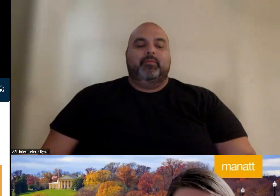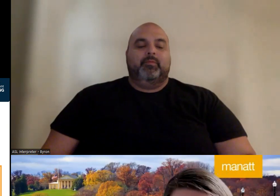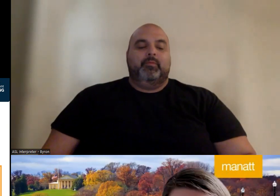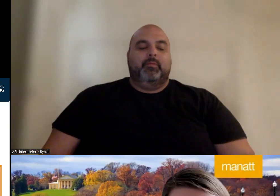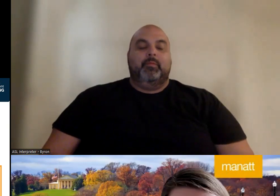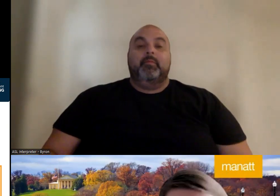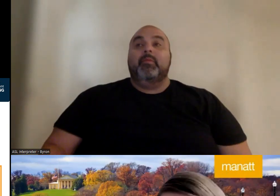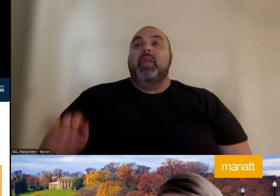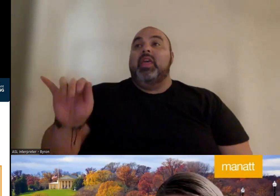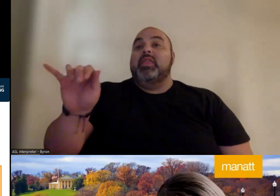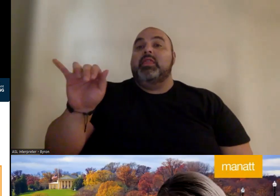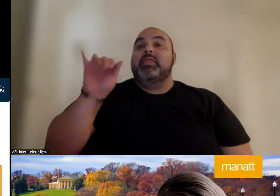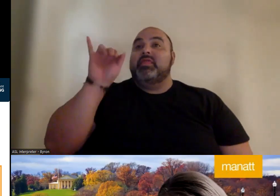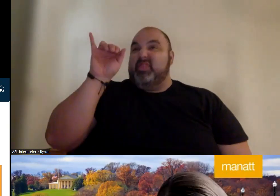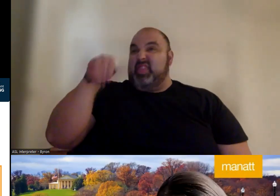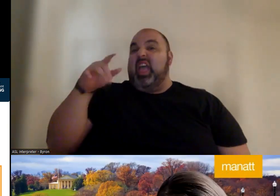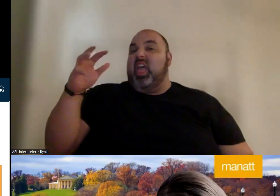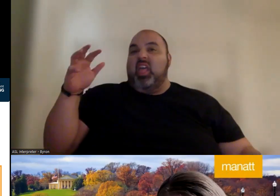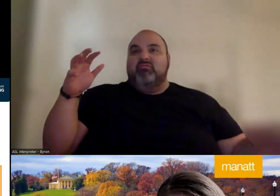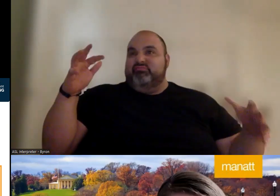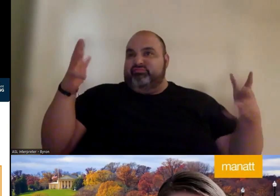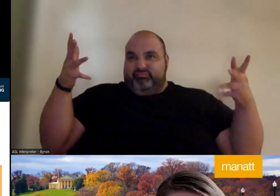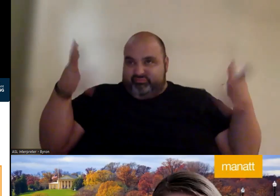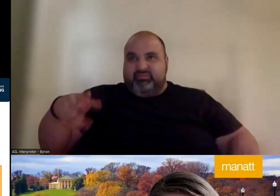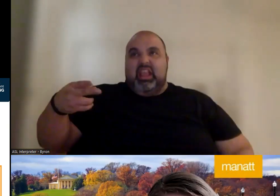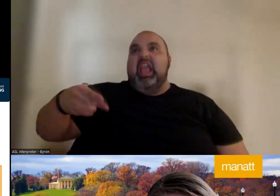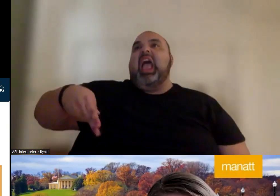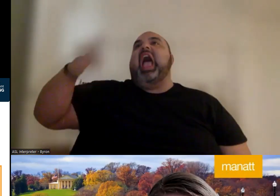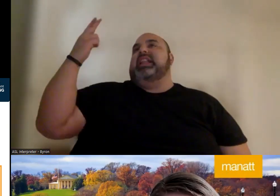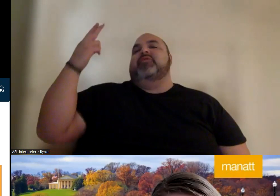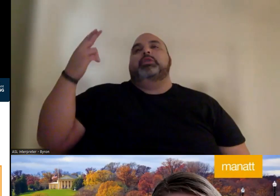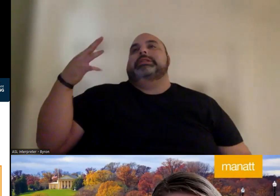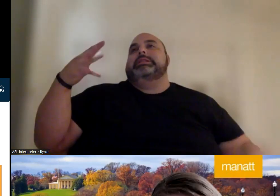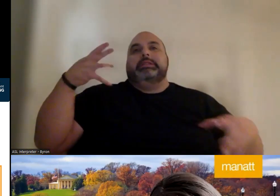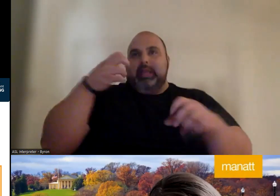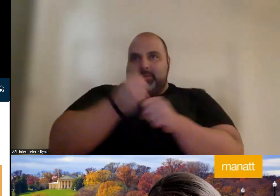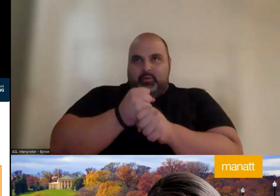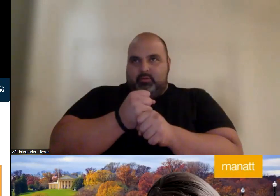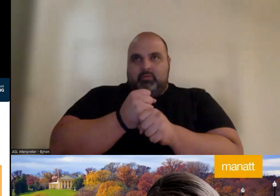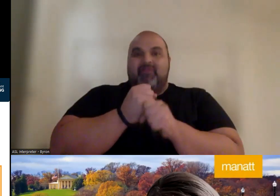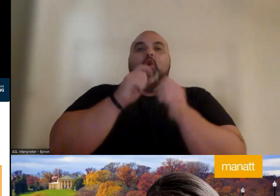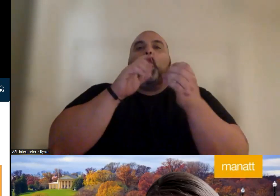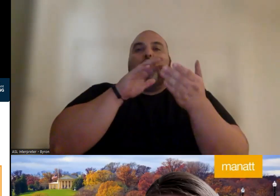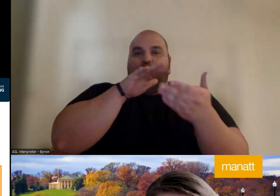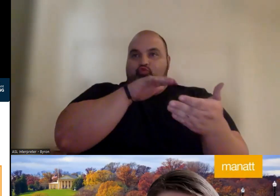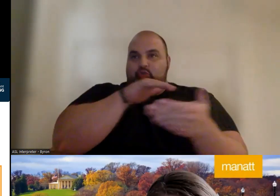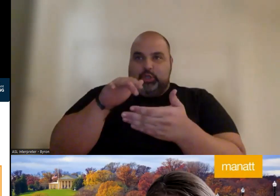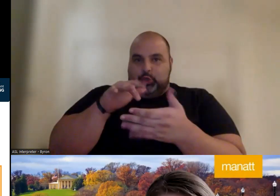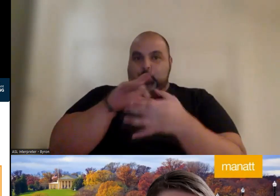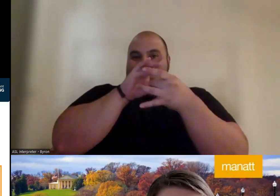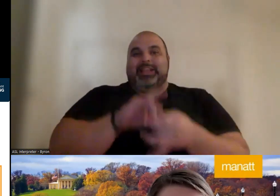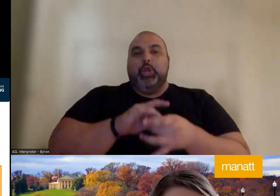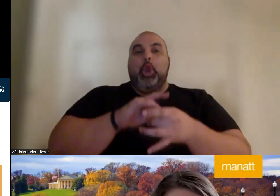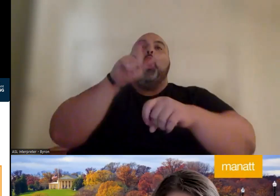That wraps up the very, very high-level summary of the research around long-term care facility